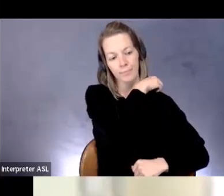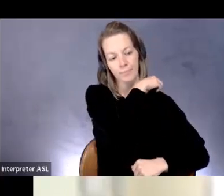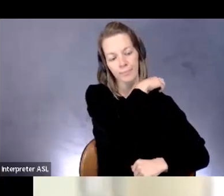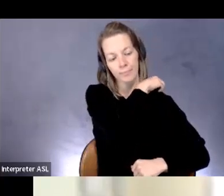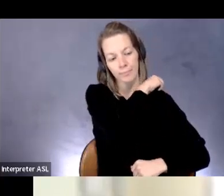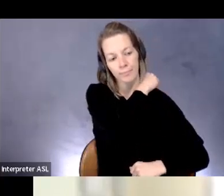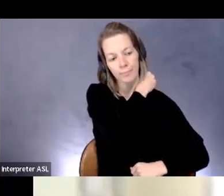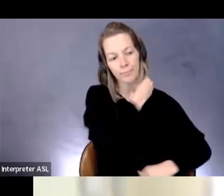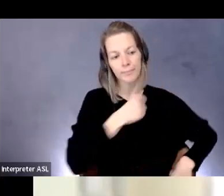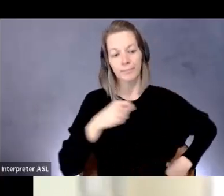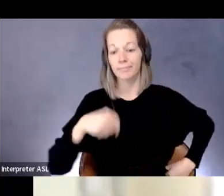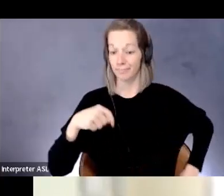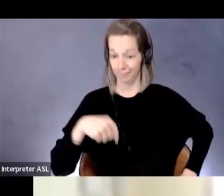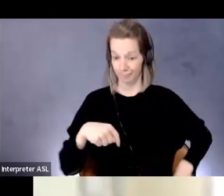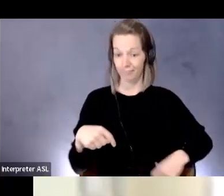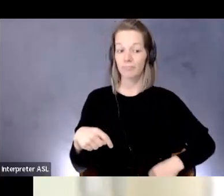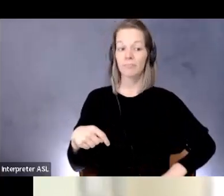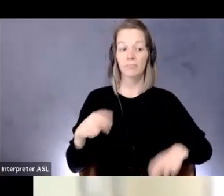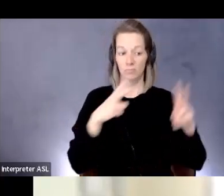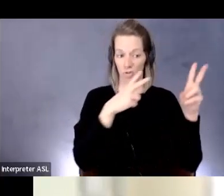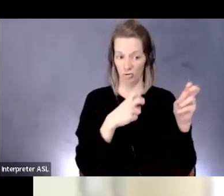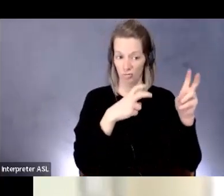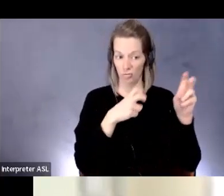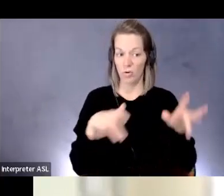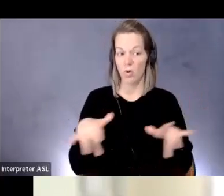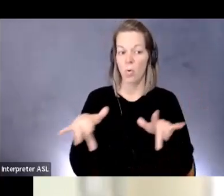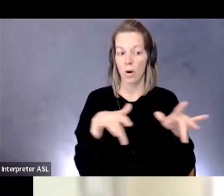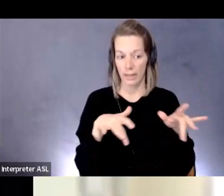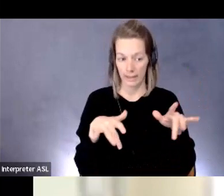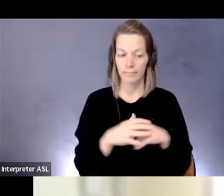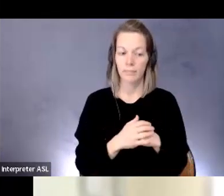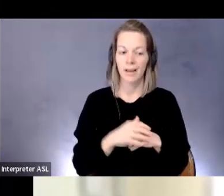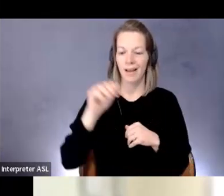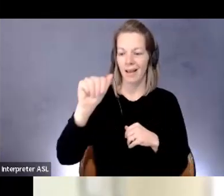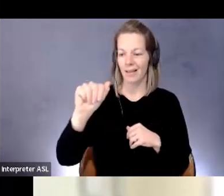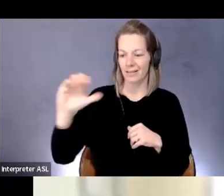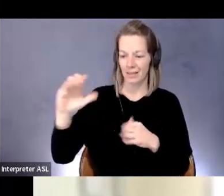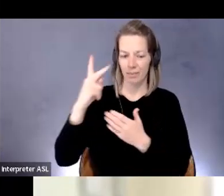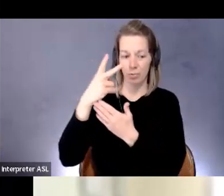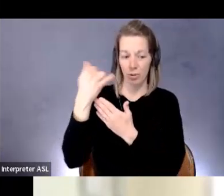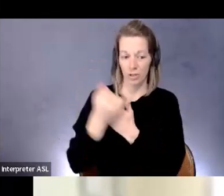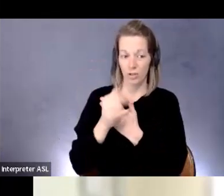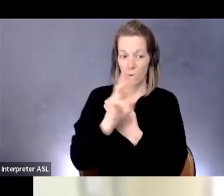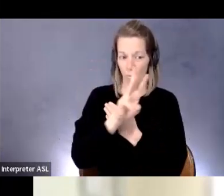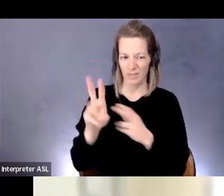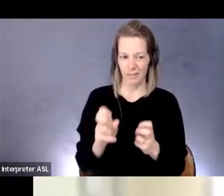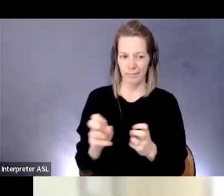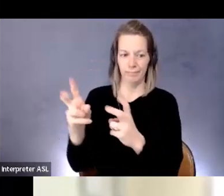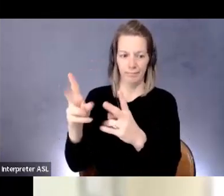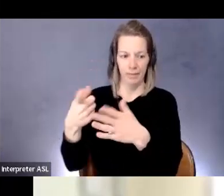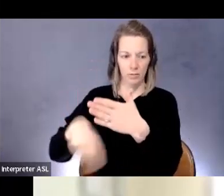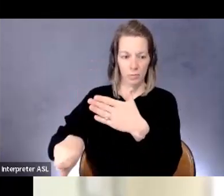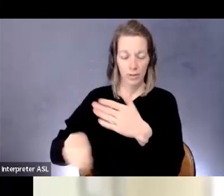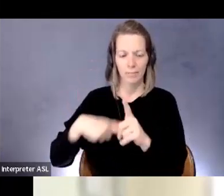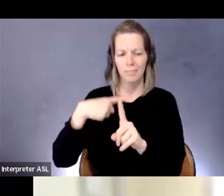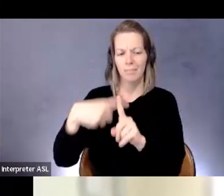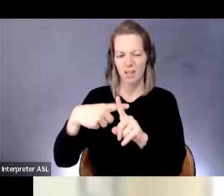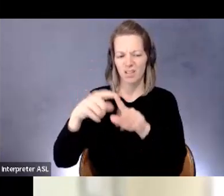We are recording today's webinar, and it will be available on the AAC project website next week, along with a